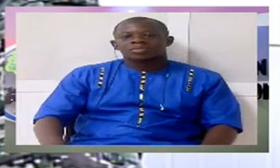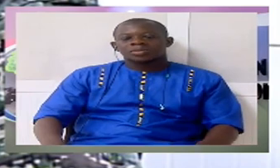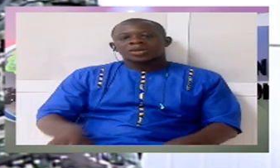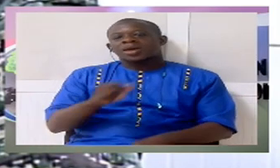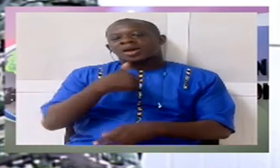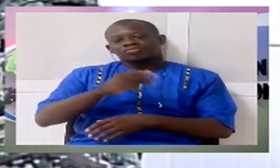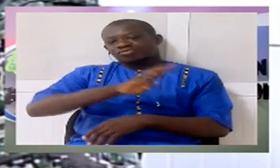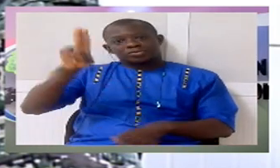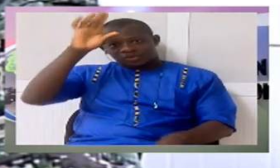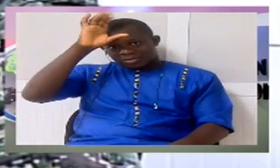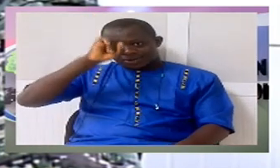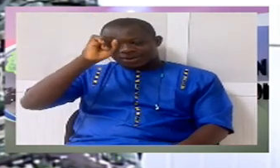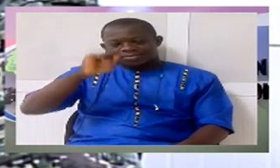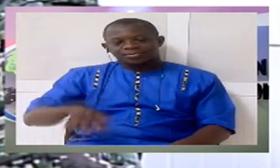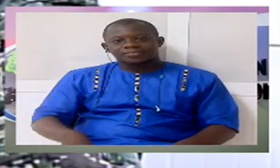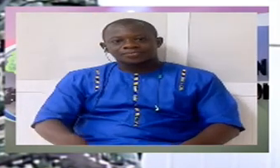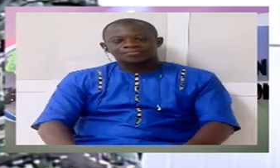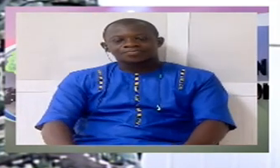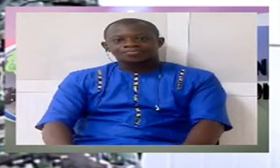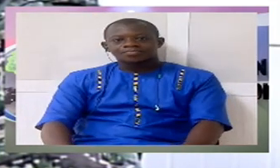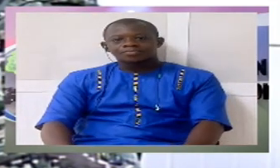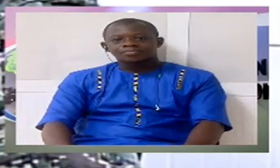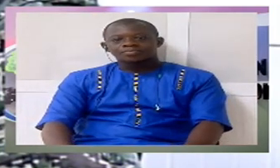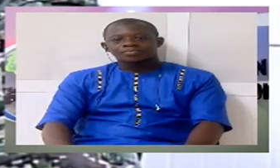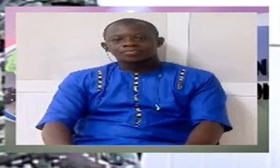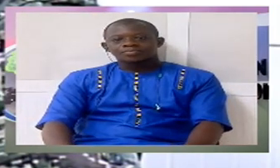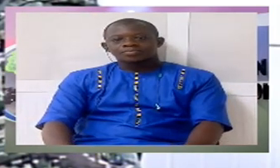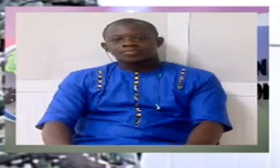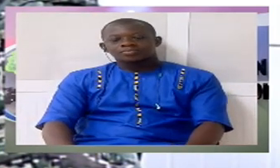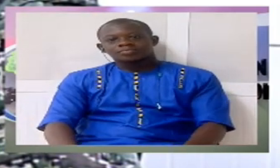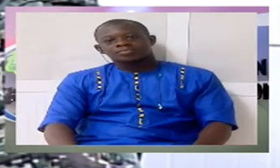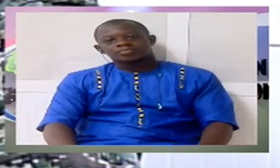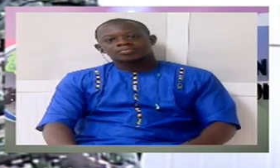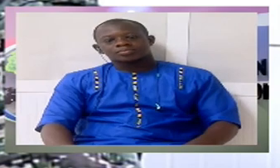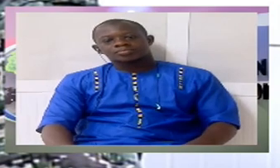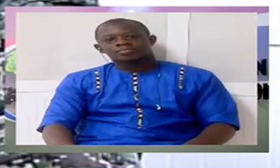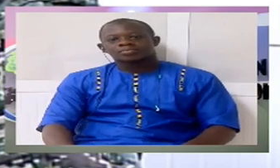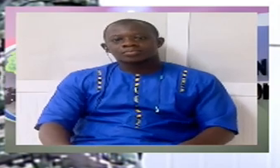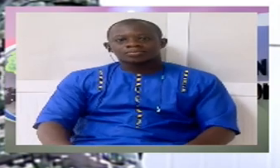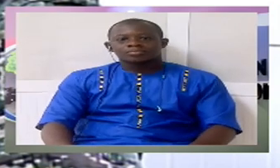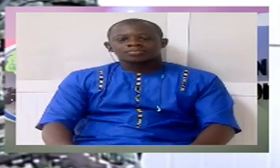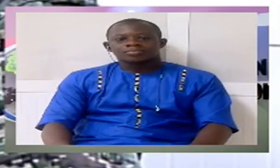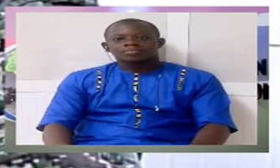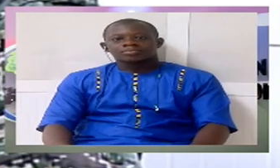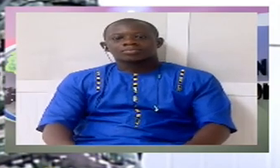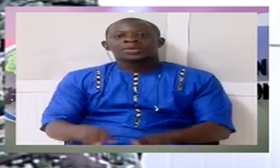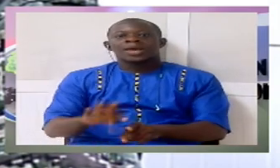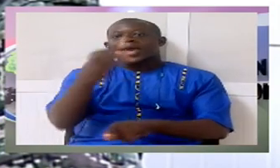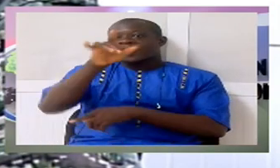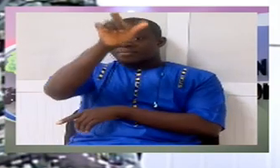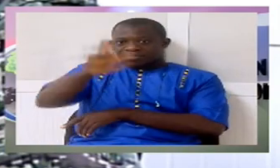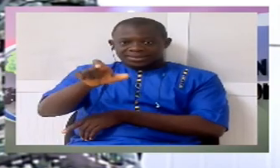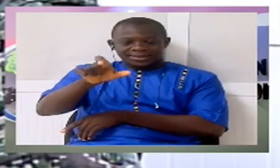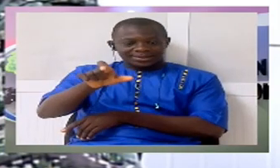Non ngeen daan doxale seen liggéey dal ko leen fekkat mu tok da ngeen wara jog pour karawas ko. Borom su jogul kañ gane ko